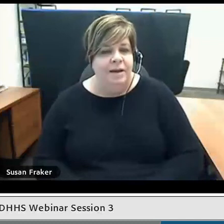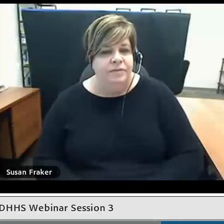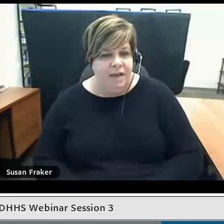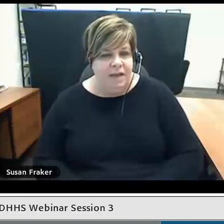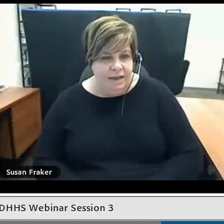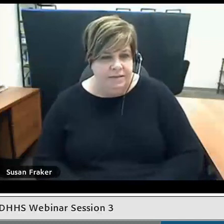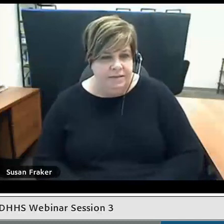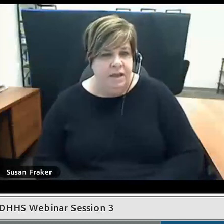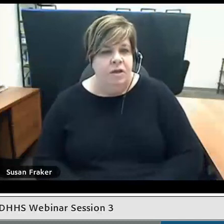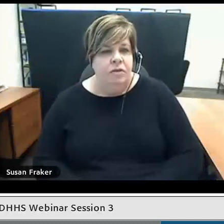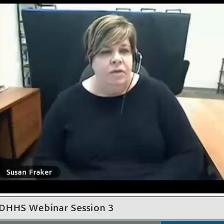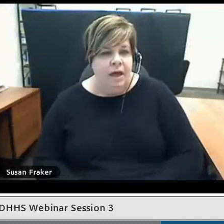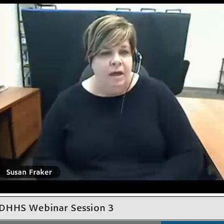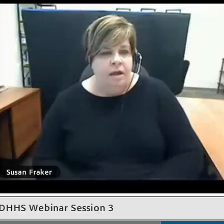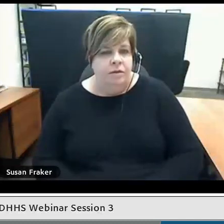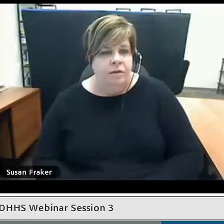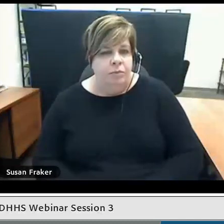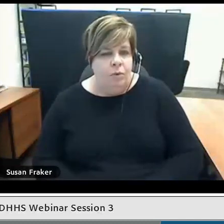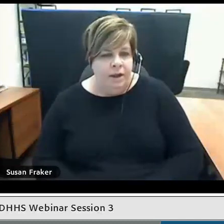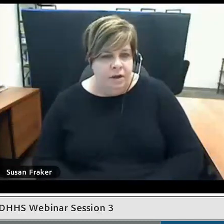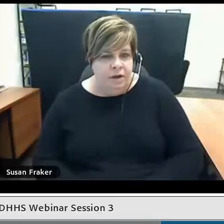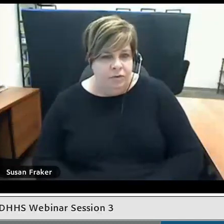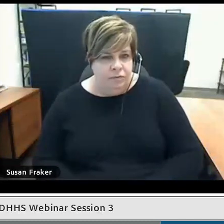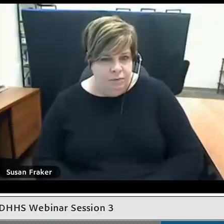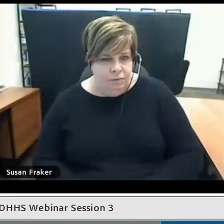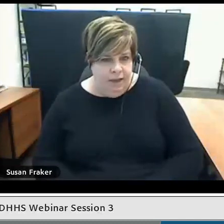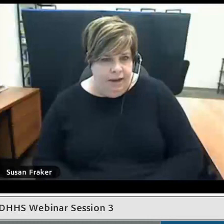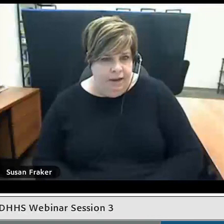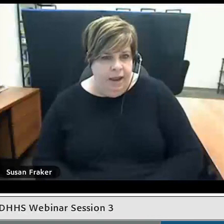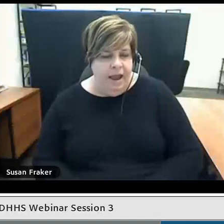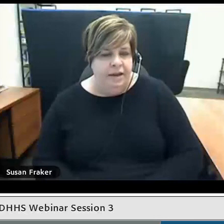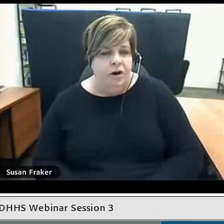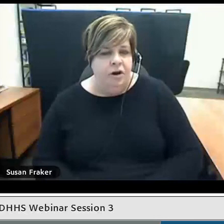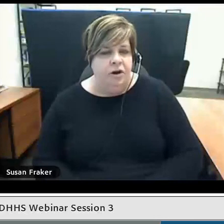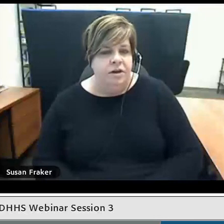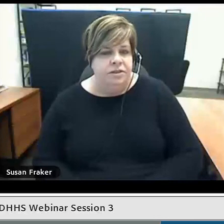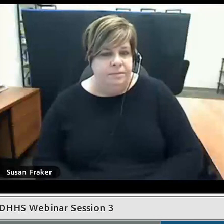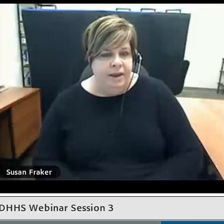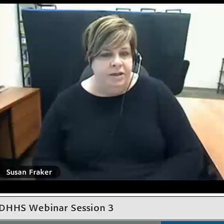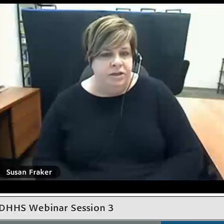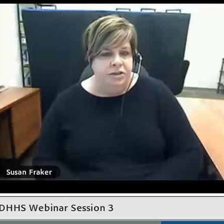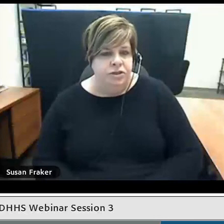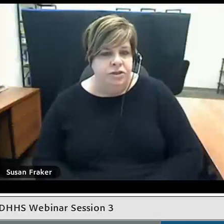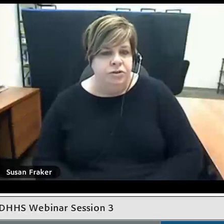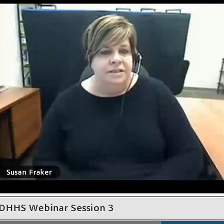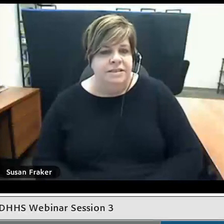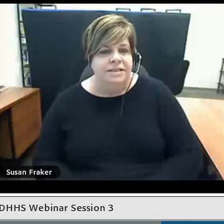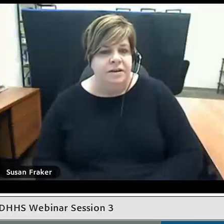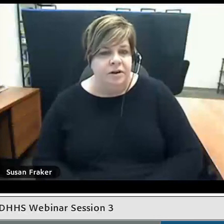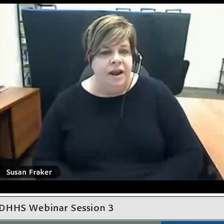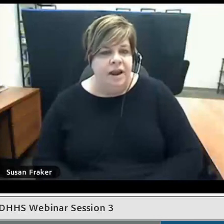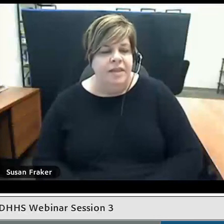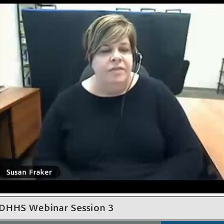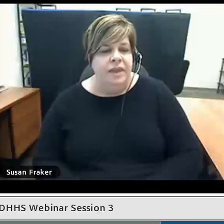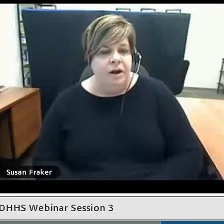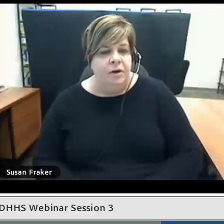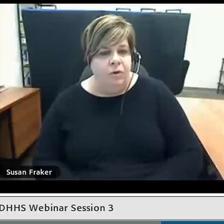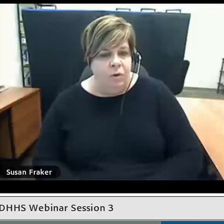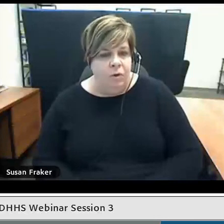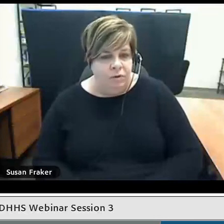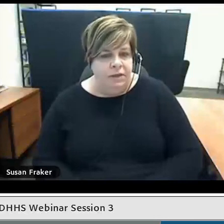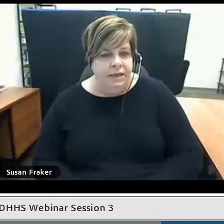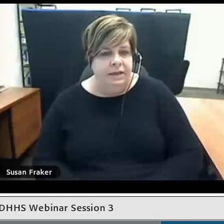to emphasize the point of the role playing and encourage the patient to consider